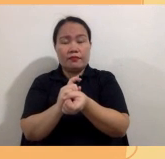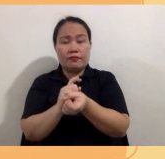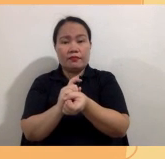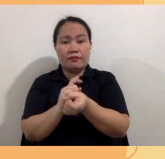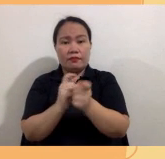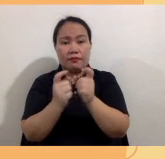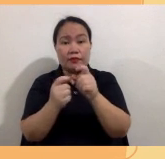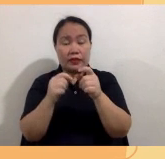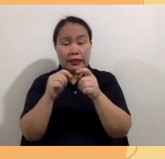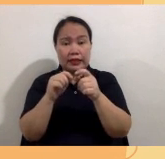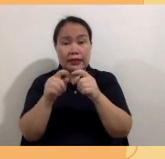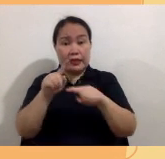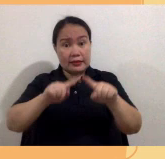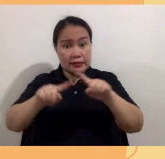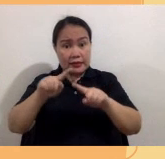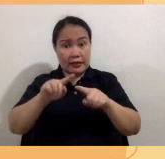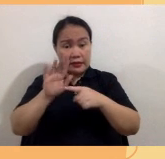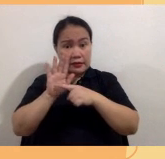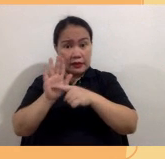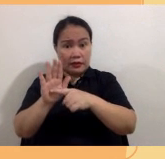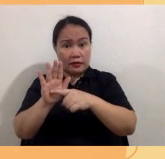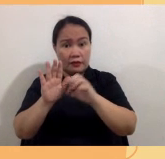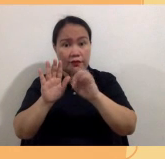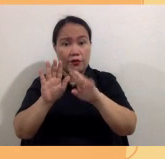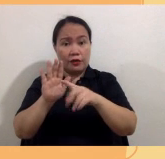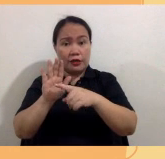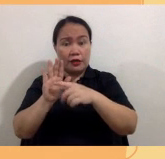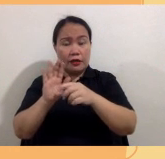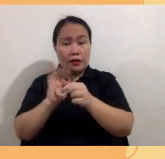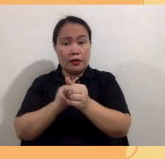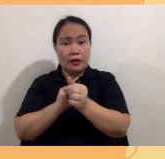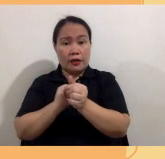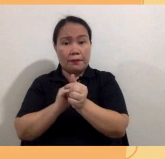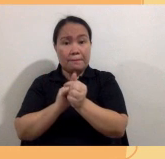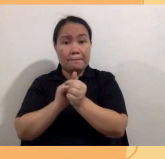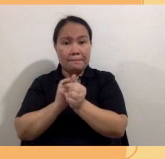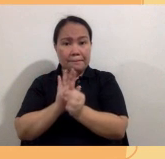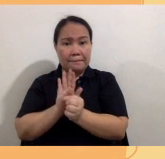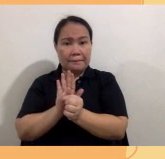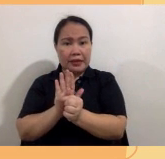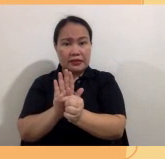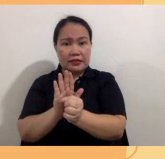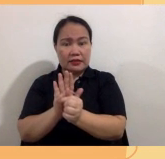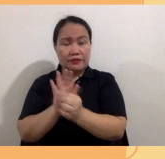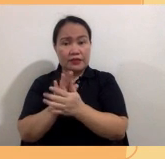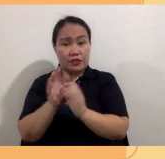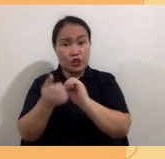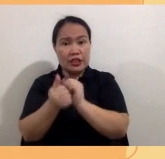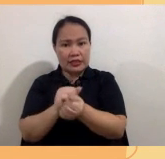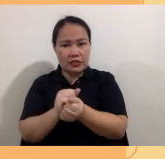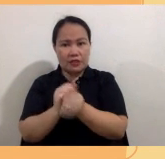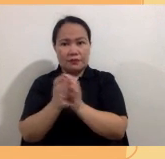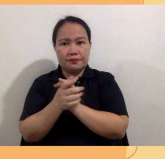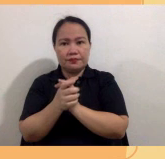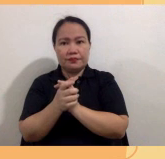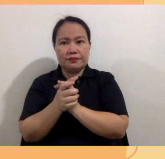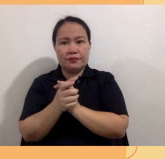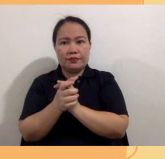sign of your subtrahend. So, kung meron ka pang isang term dyan, papalitan mo rin yung sign nun. Okay,